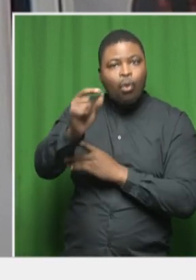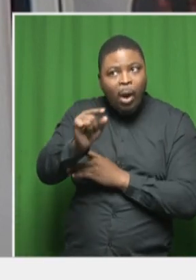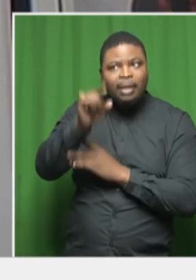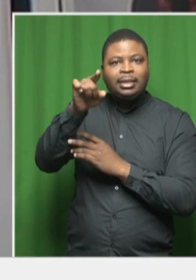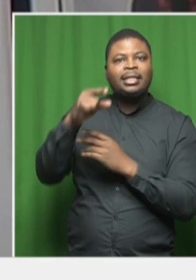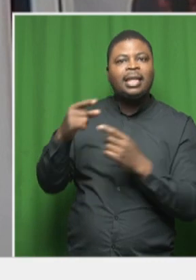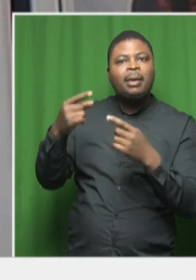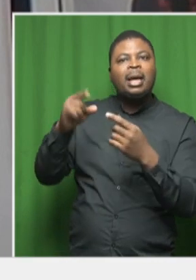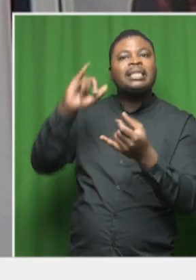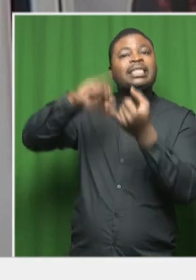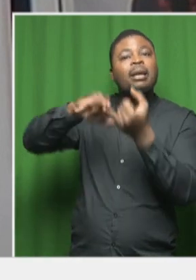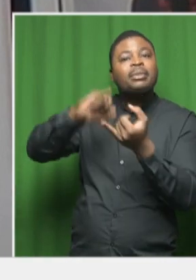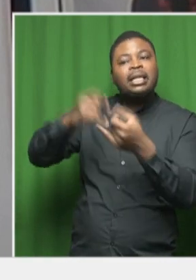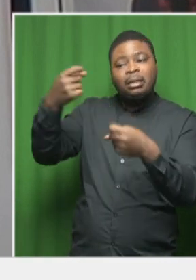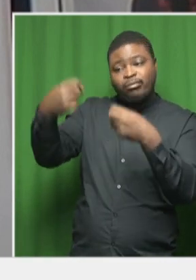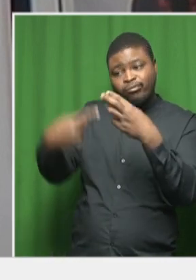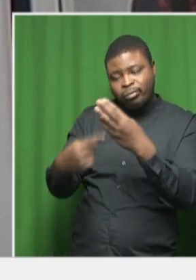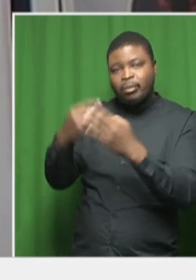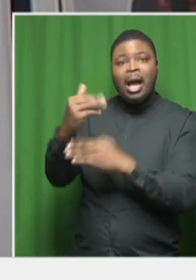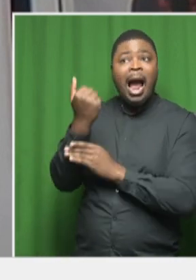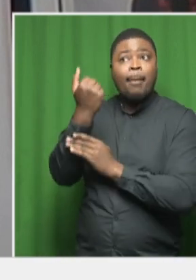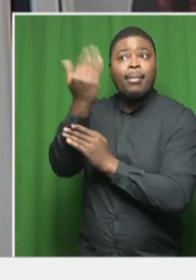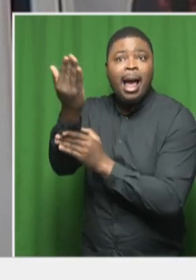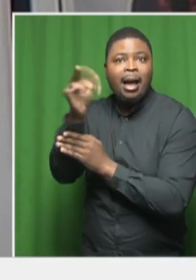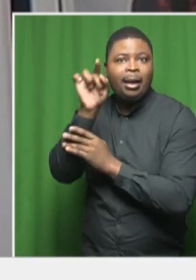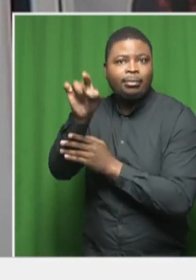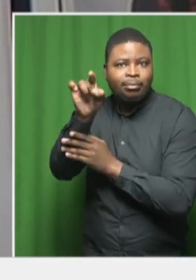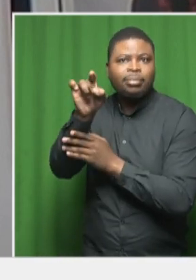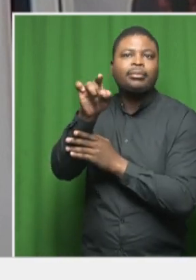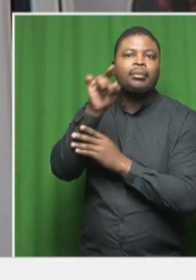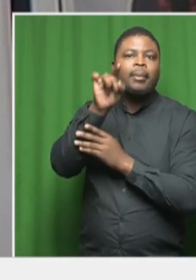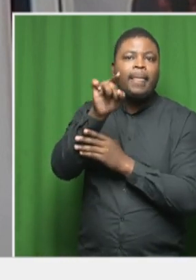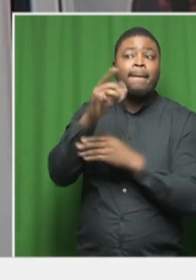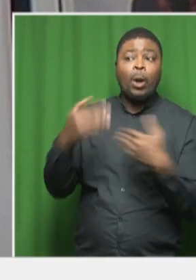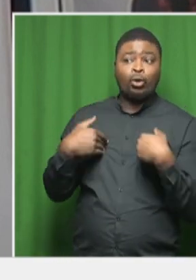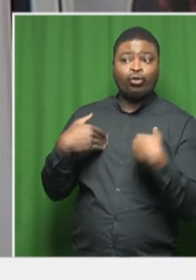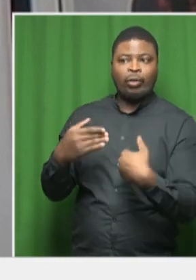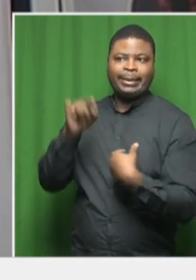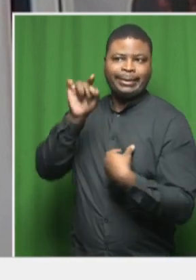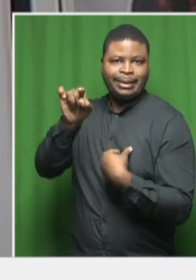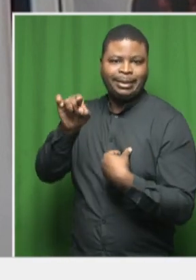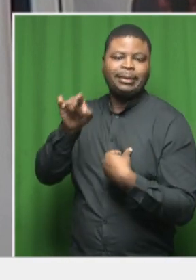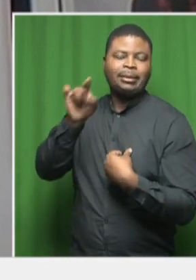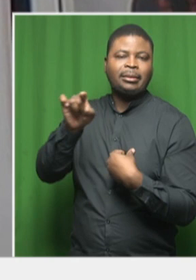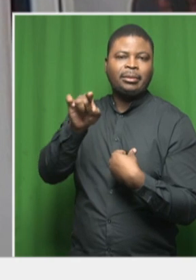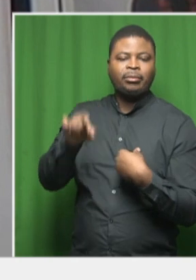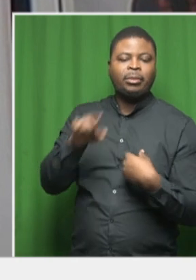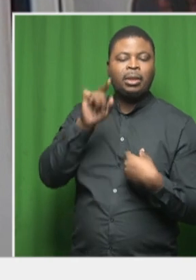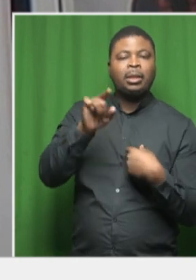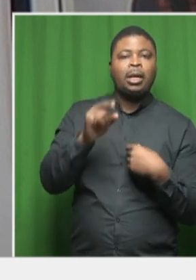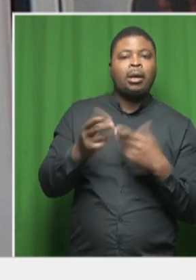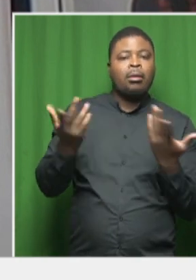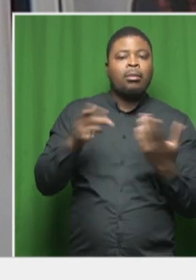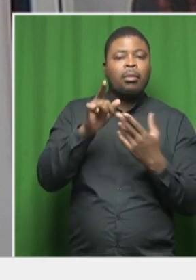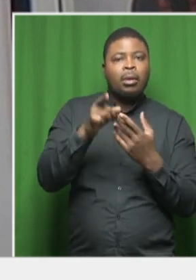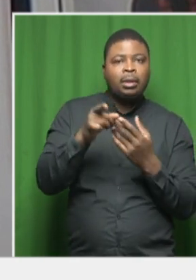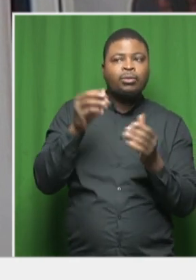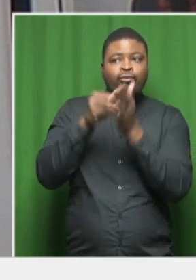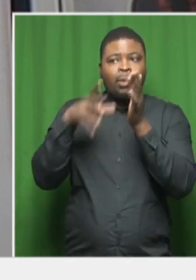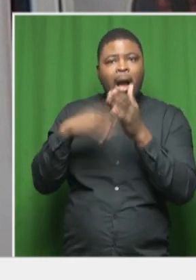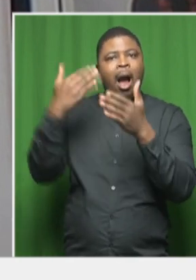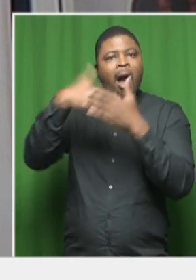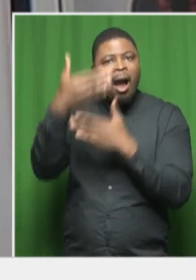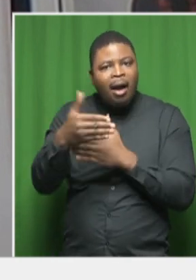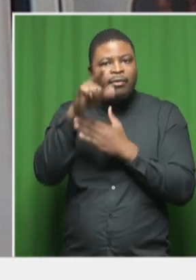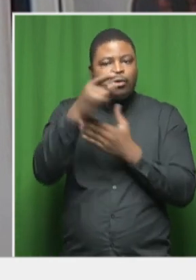and you stay on that journey throughout your career at university. So often that's where all your results are kept, and